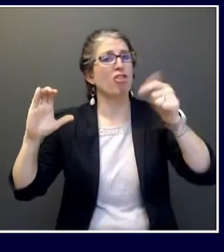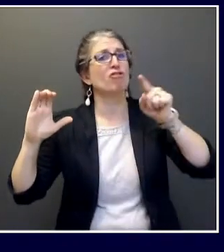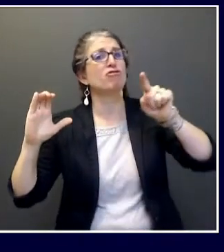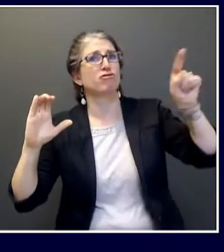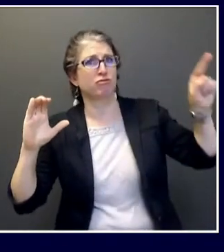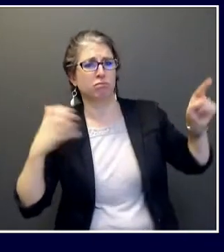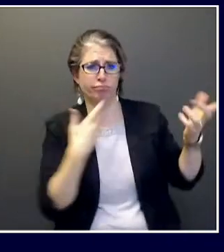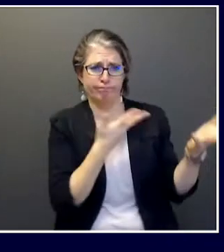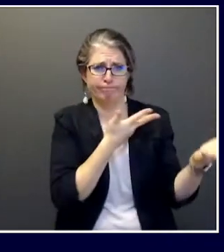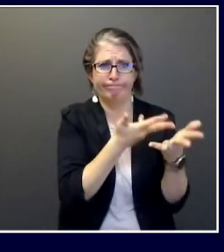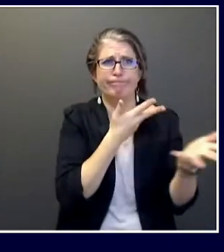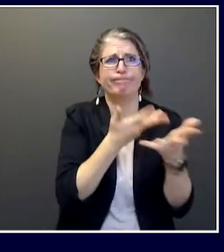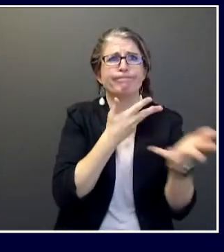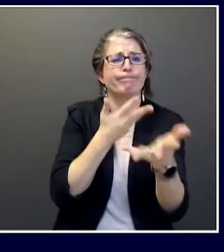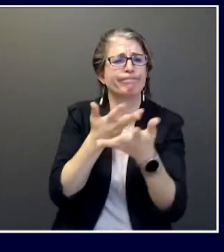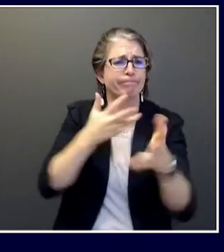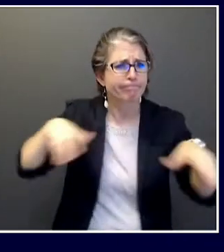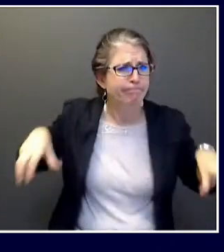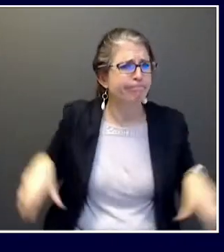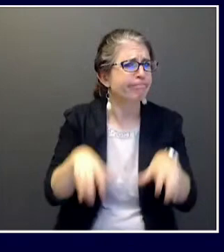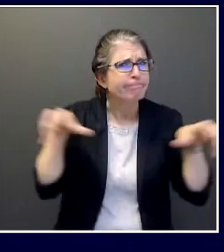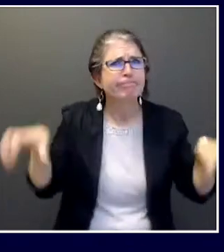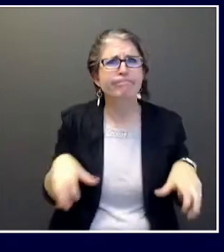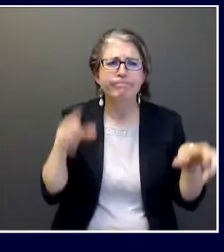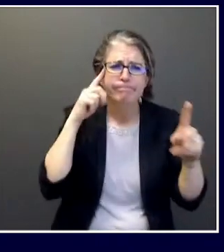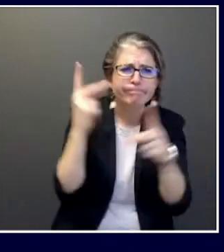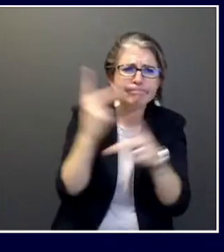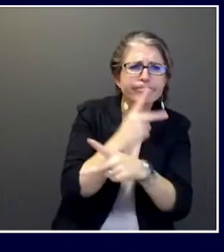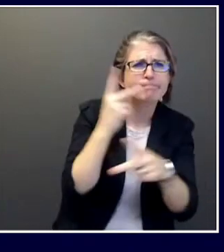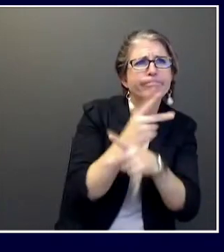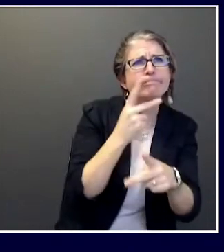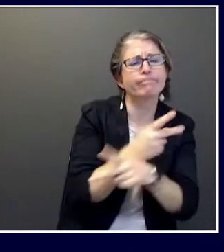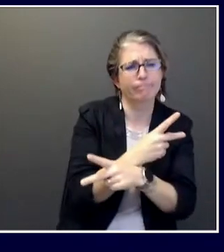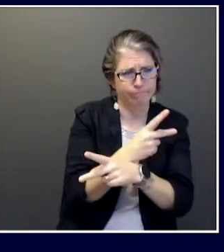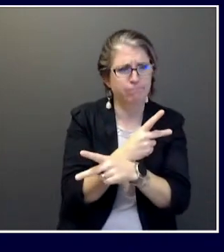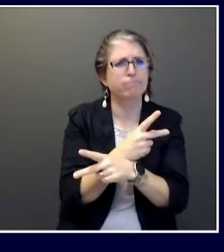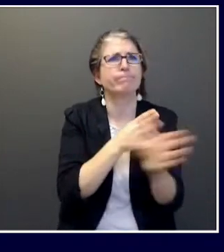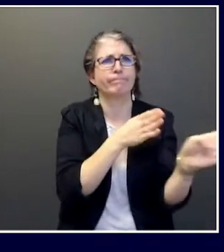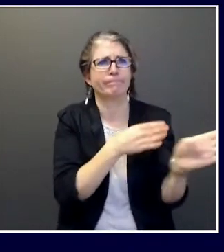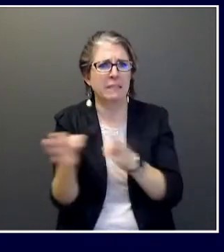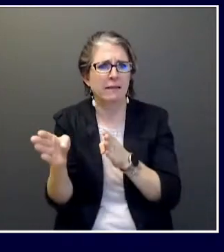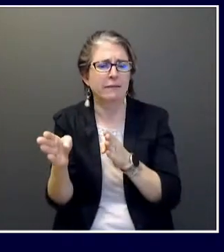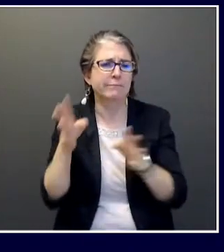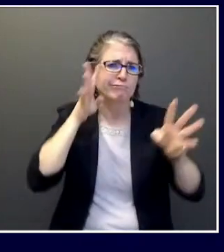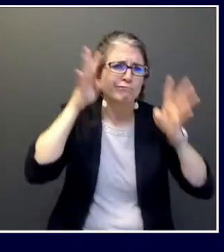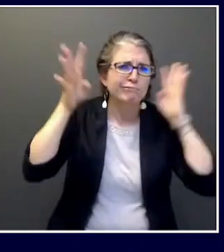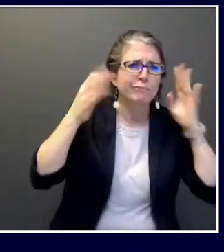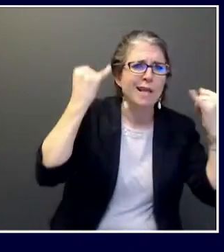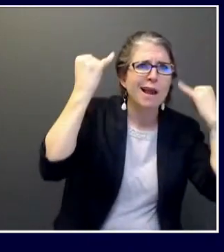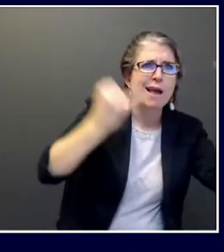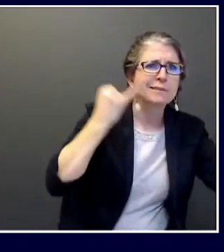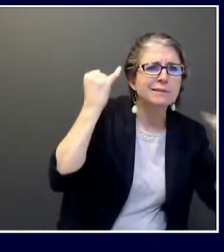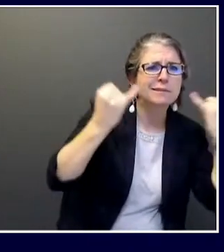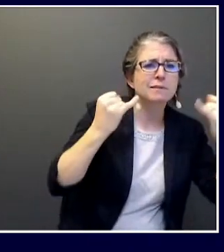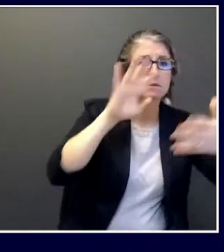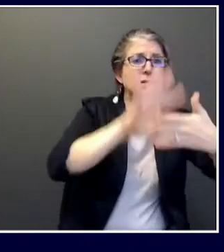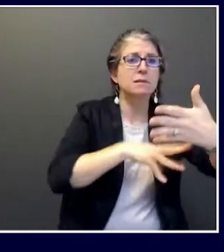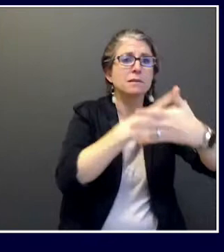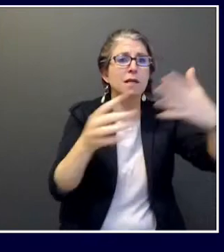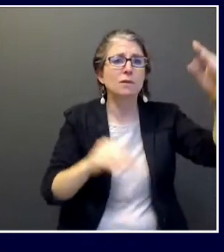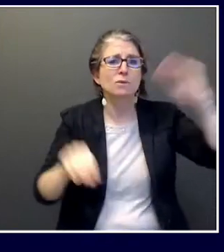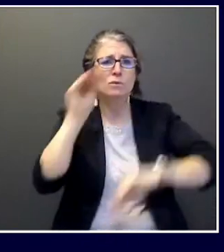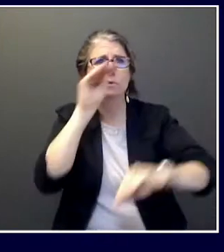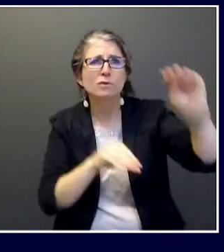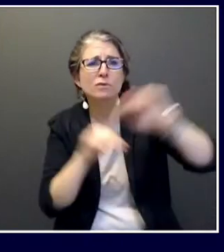these categories of flexibility with different, again, each setting is different. A trauma surgical unit is different